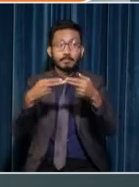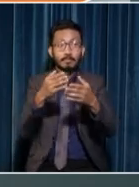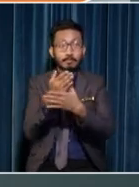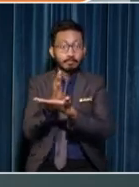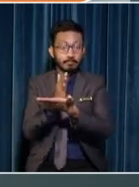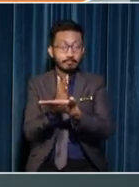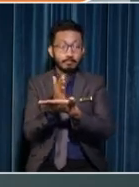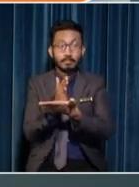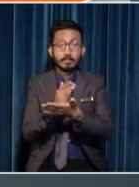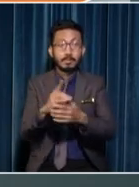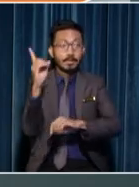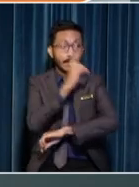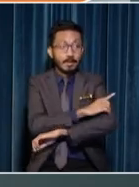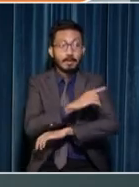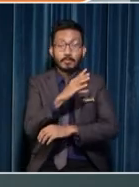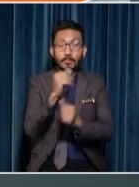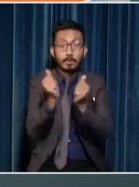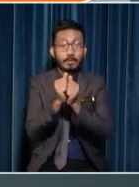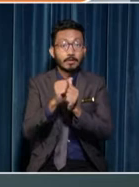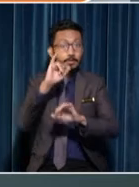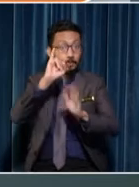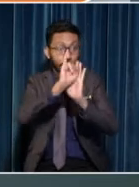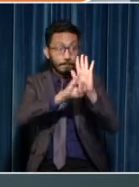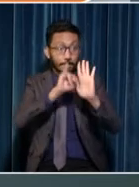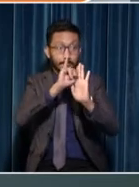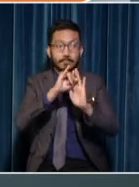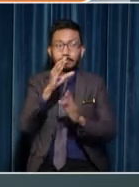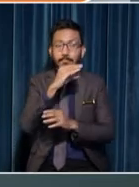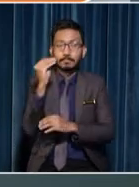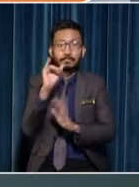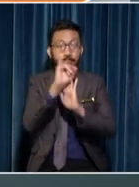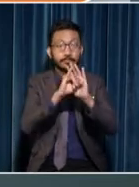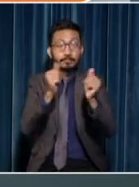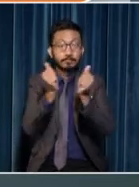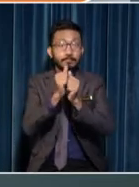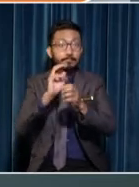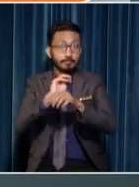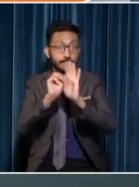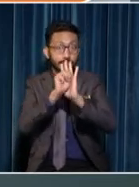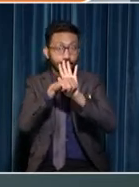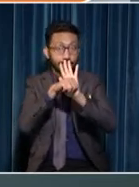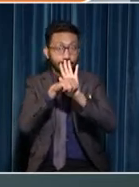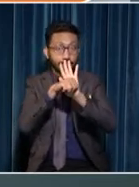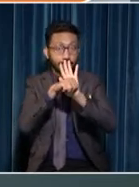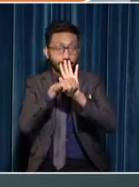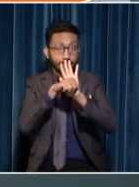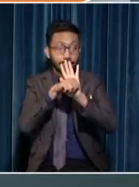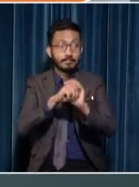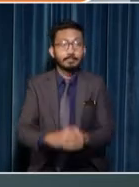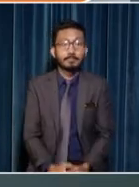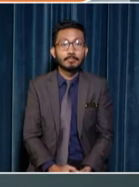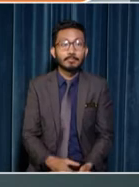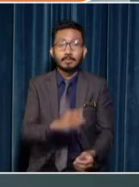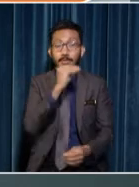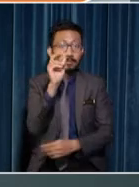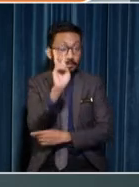between days with hours and hours with minutes. And second,